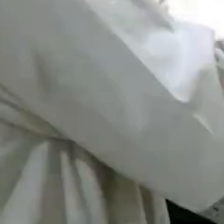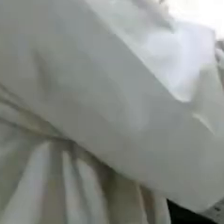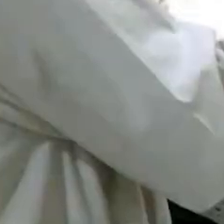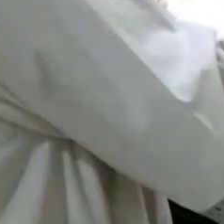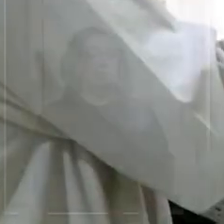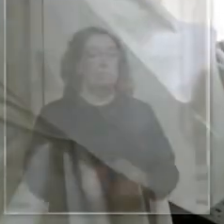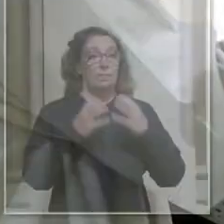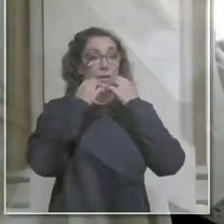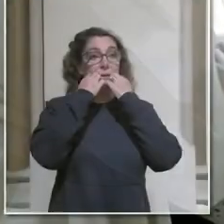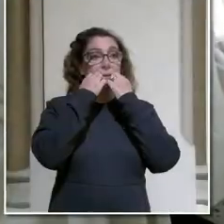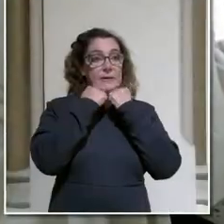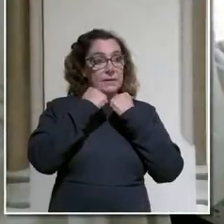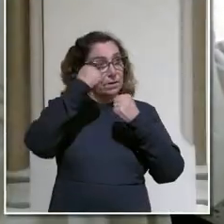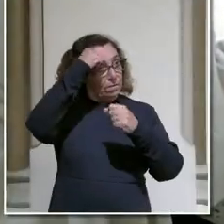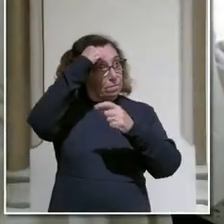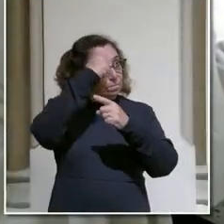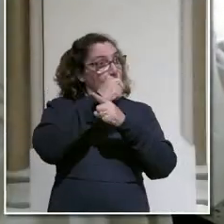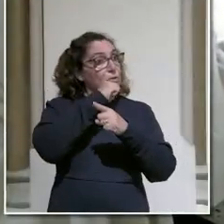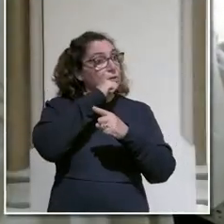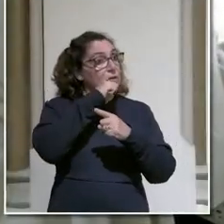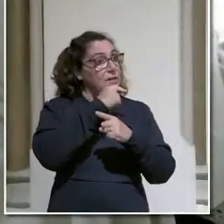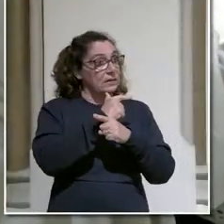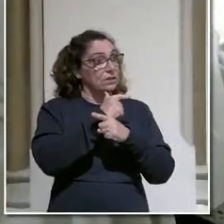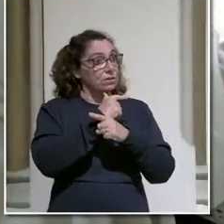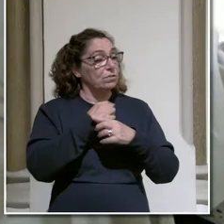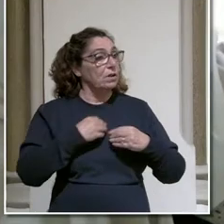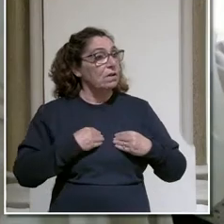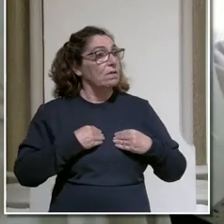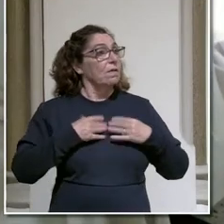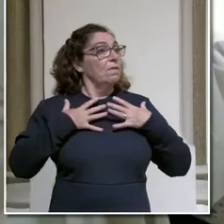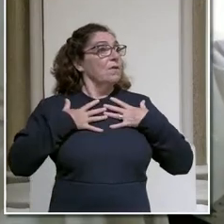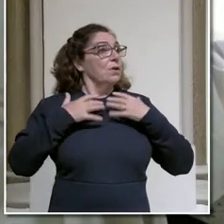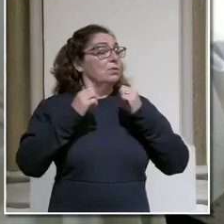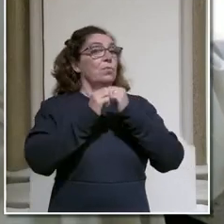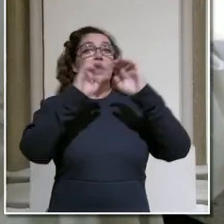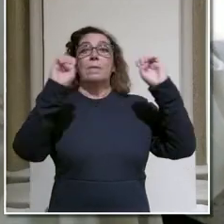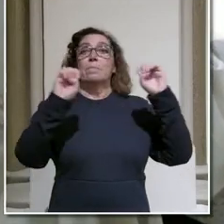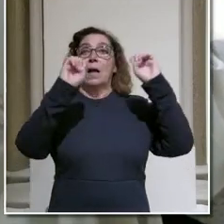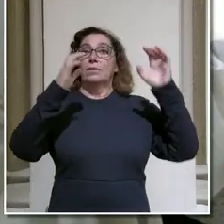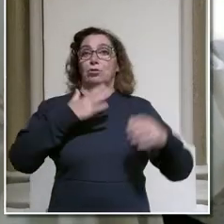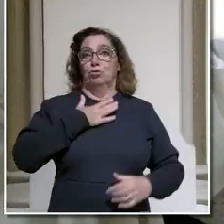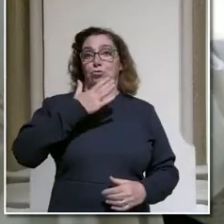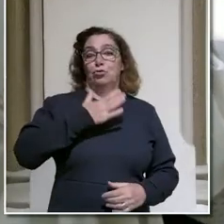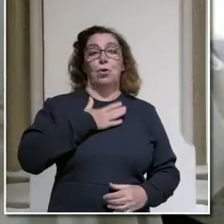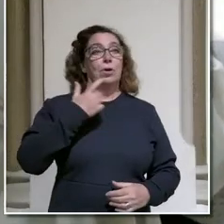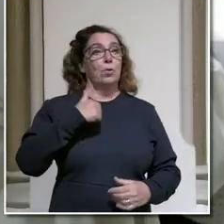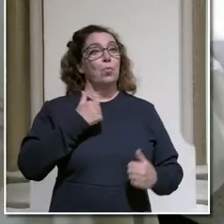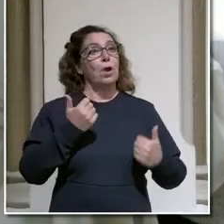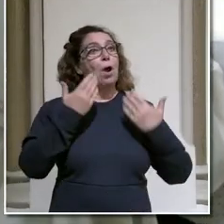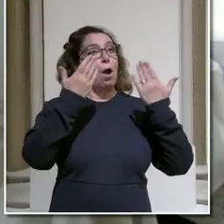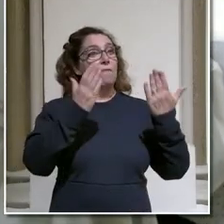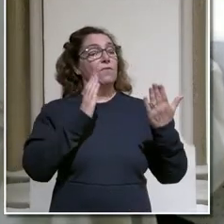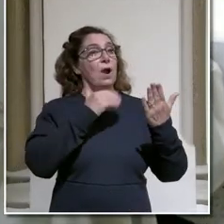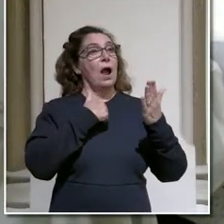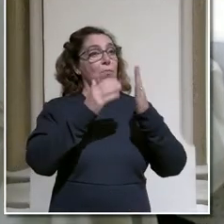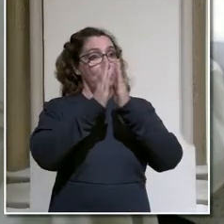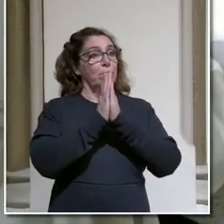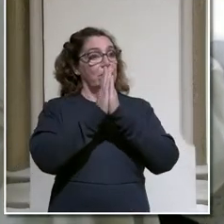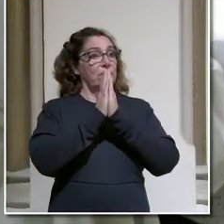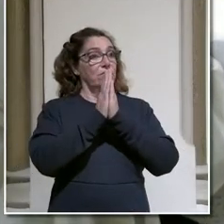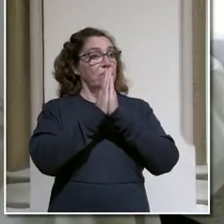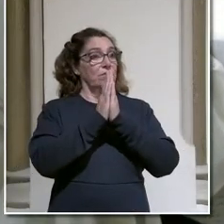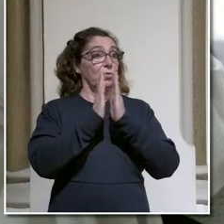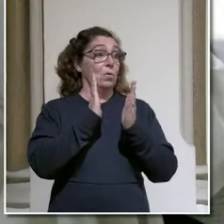Dear brothers and sisters, filled with paschal joy, we offer our petitions to our loving